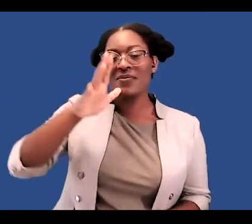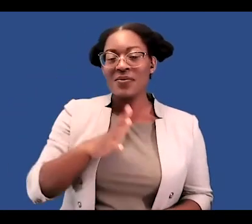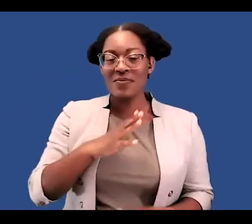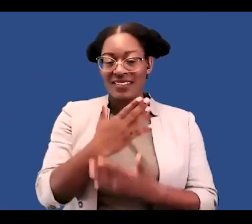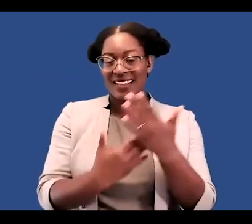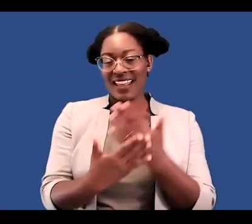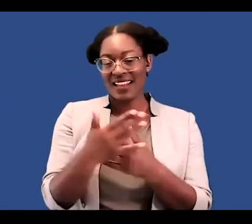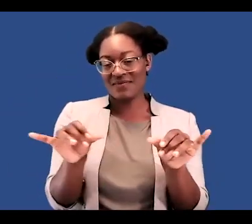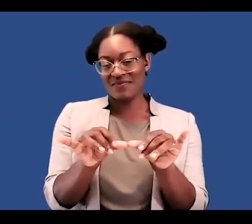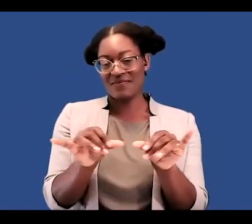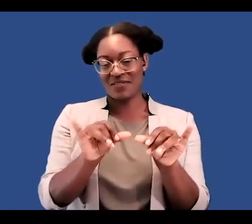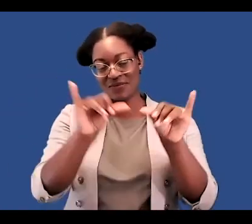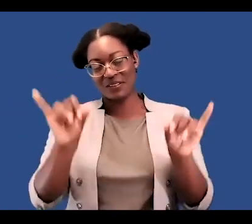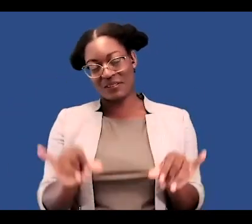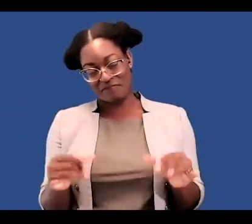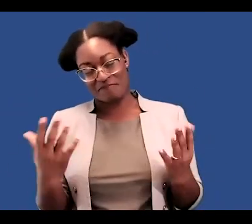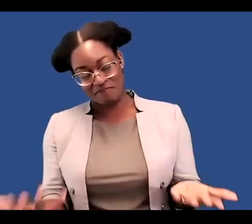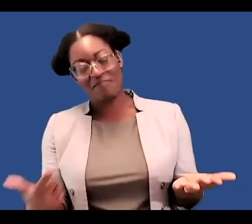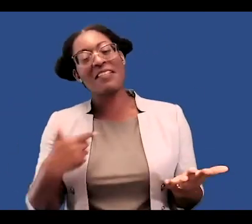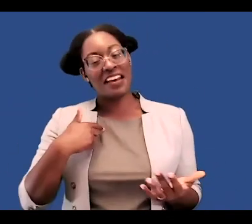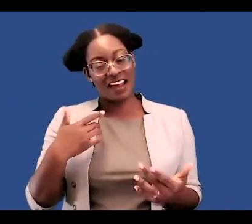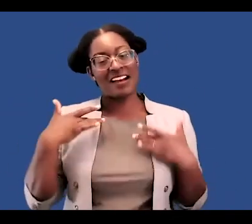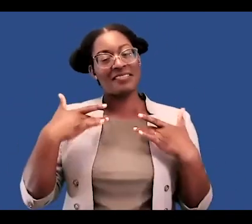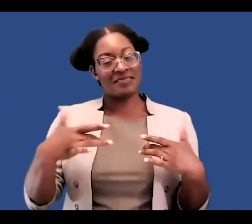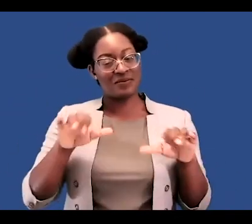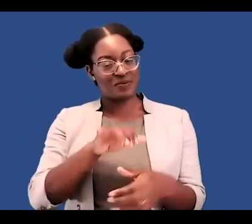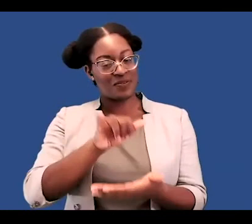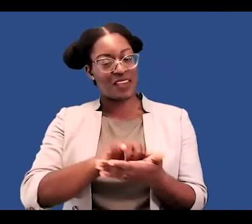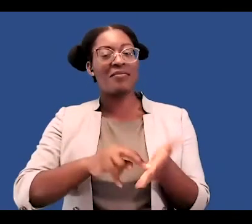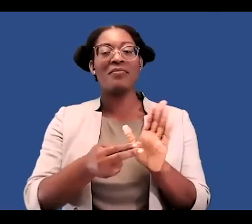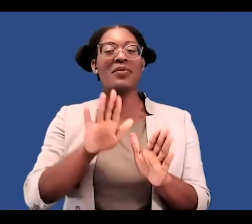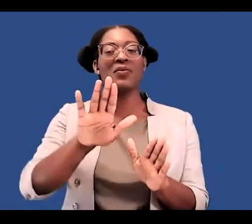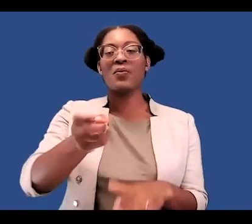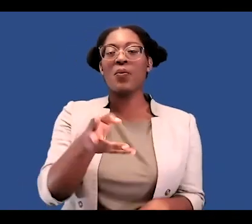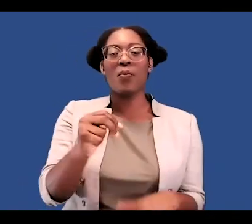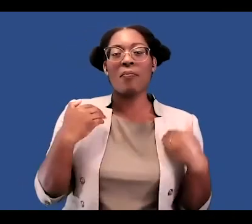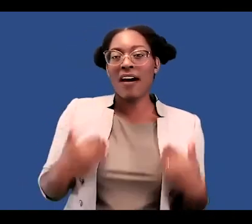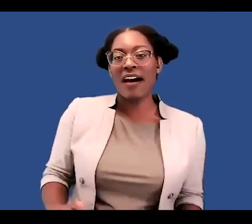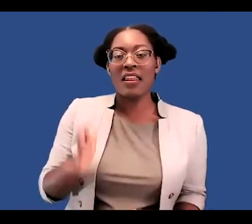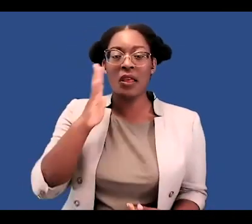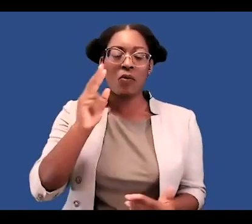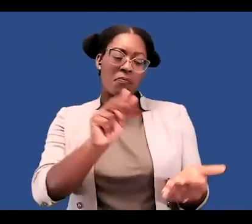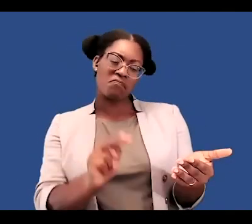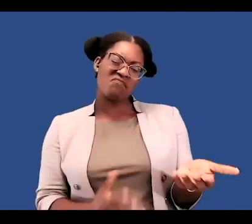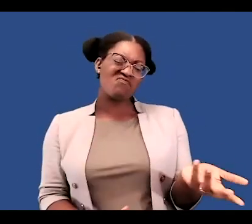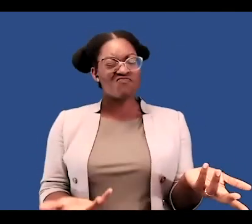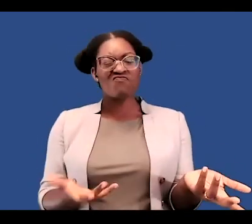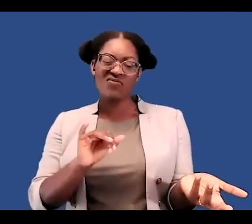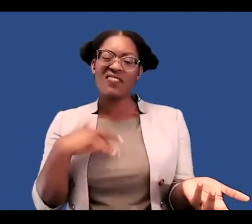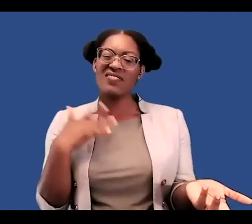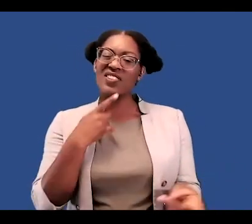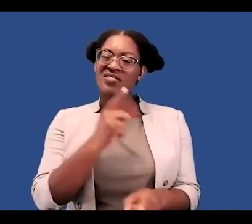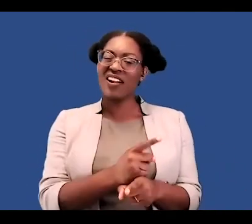system, which is mostly what I use, because that's your measurement for your body. So